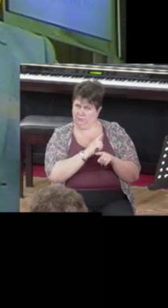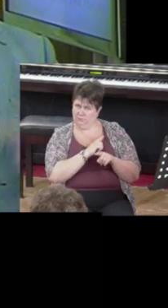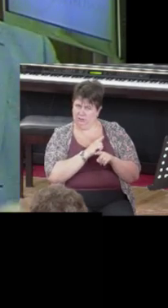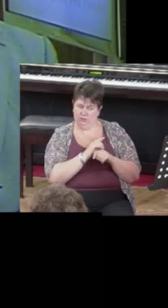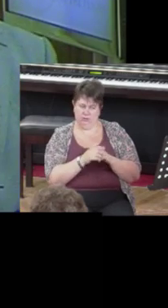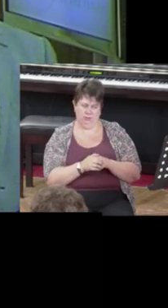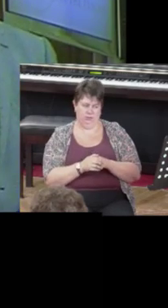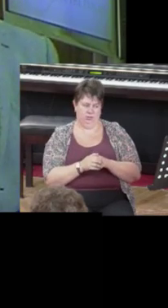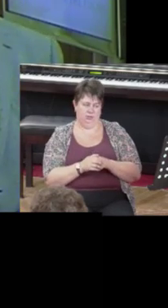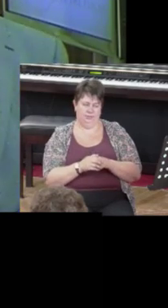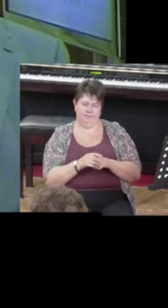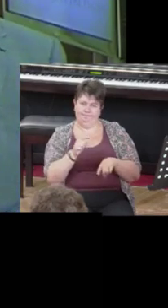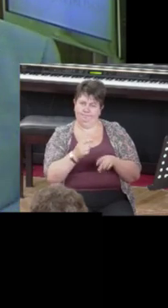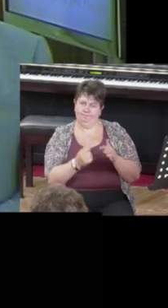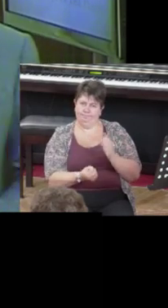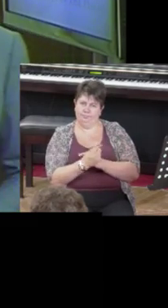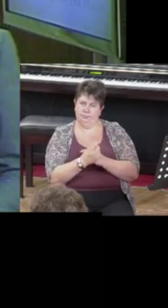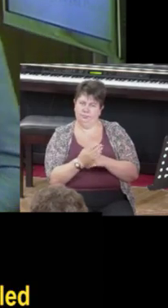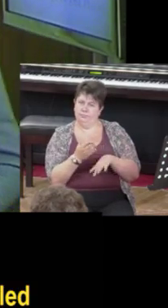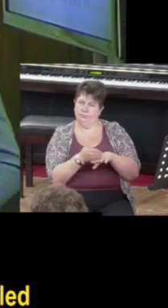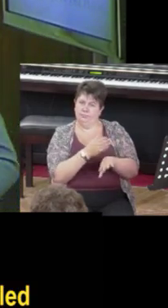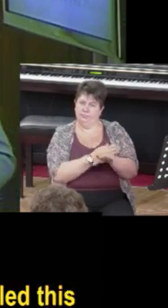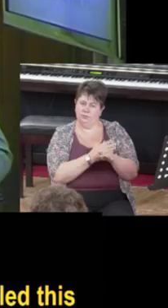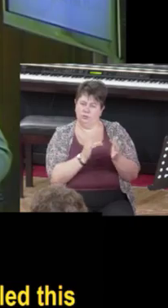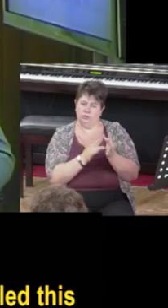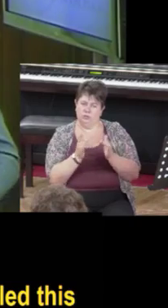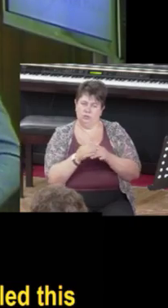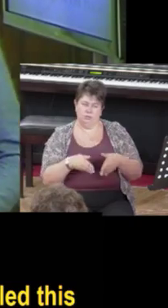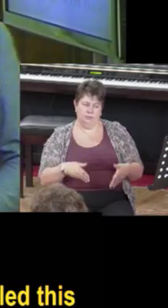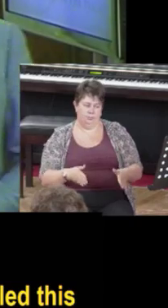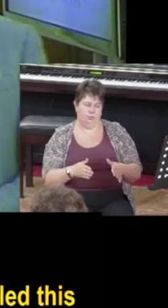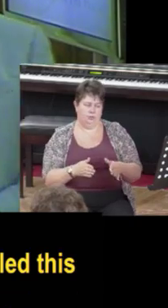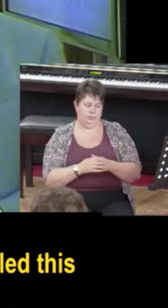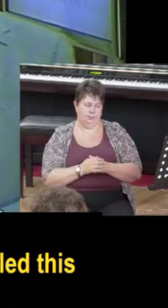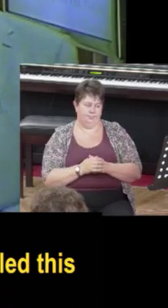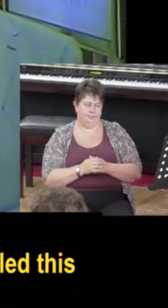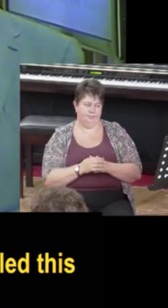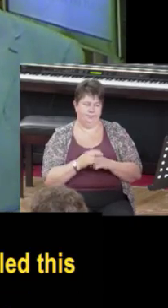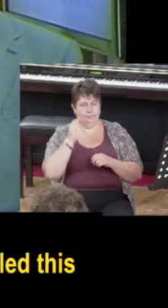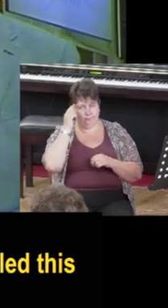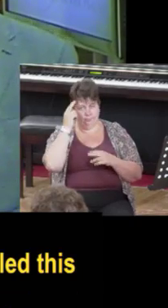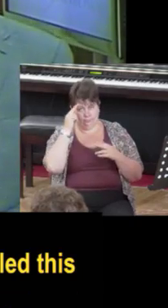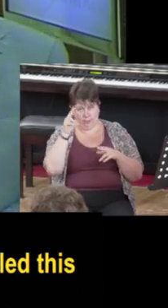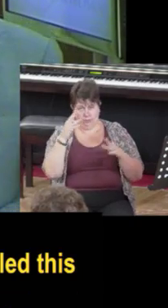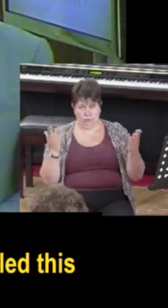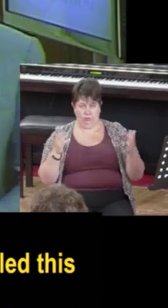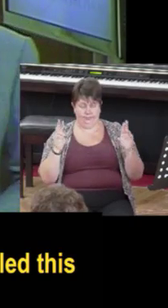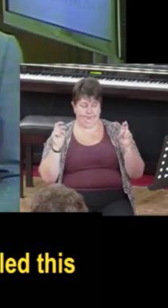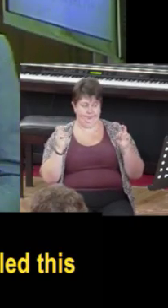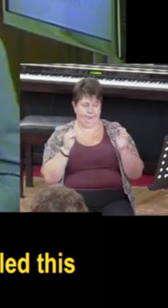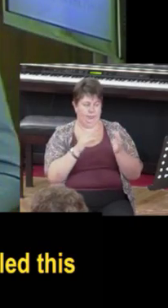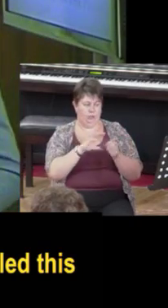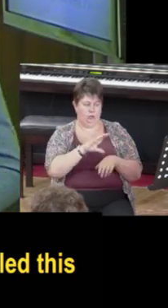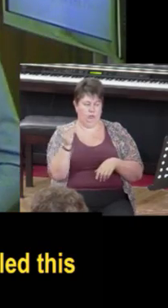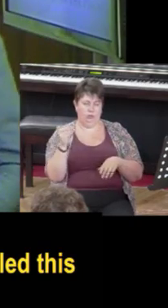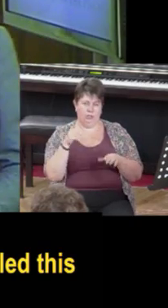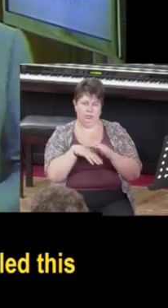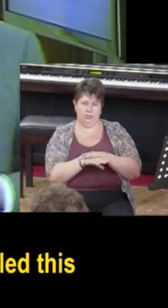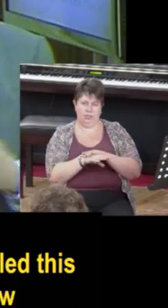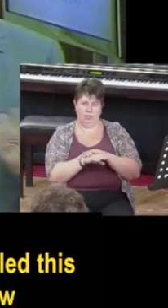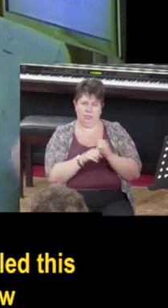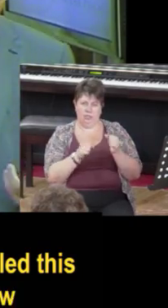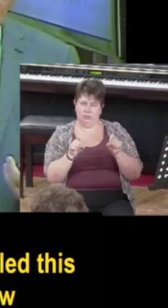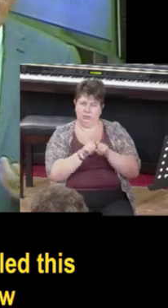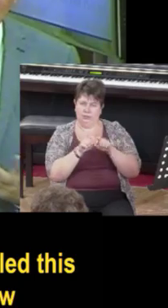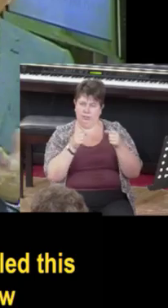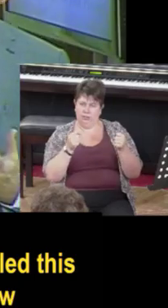you've seen a sheet this morning, Christ in the Rear View Mirror. The book of Psalms isn't only an